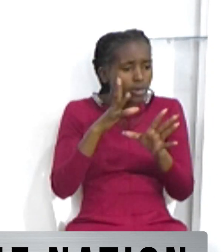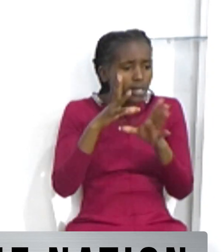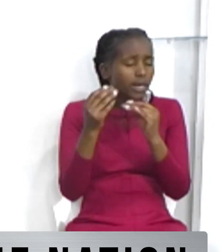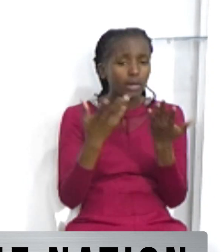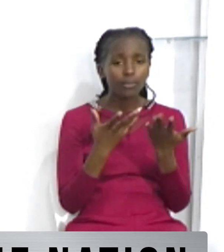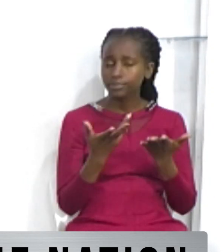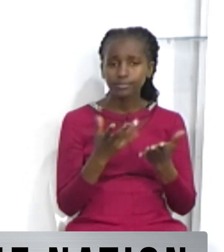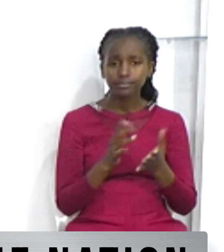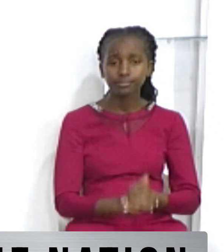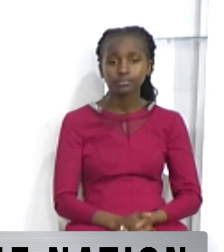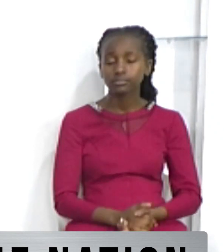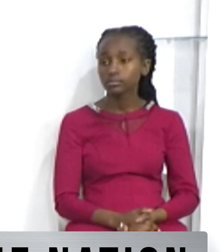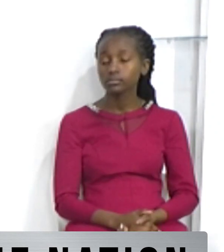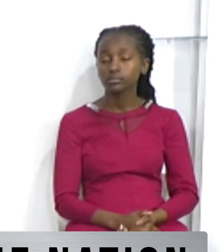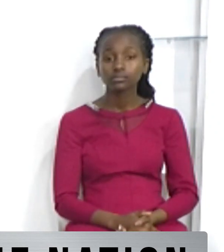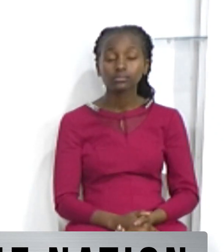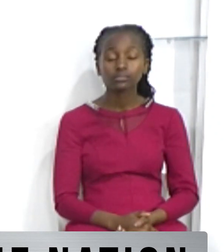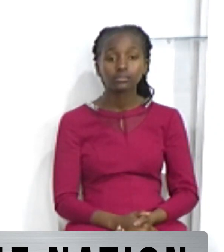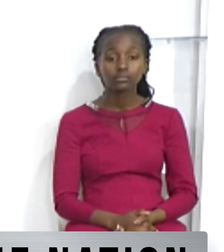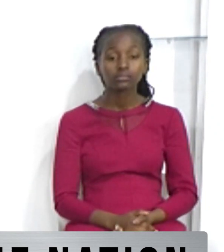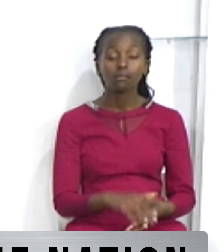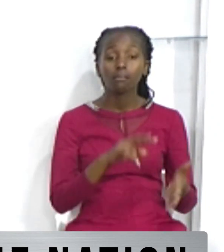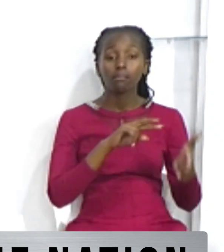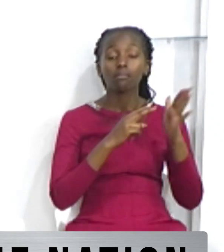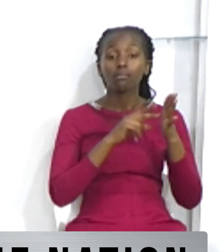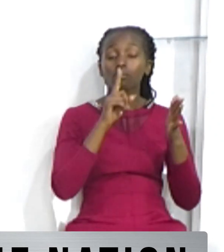known. Oh my. So most likely,